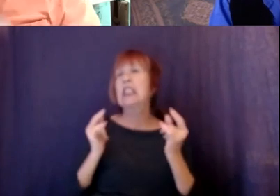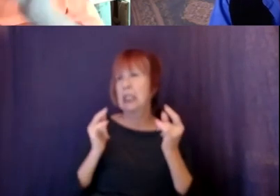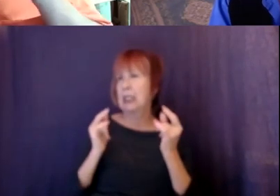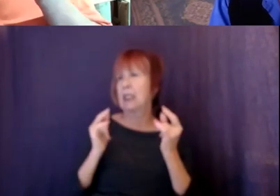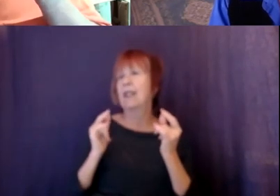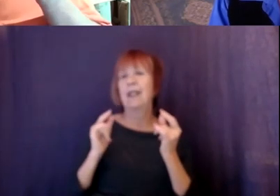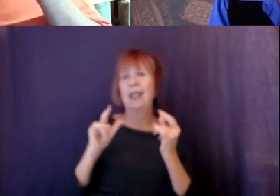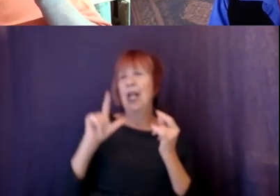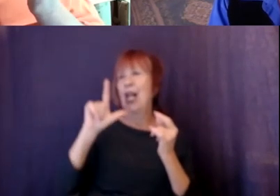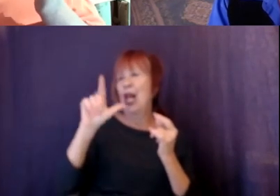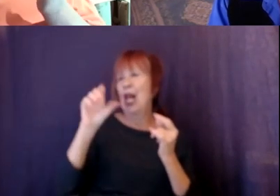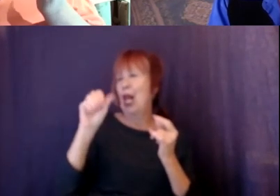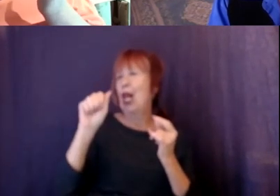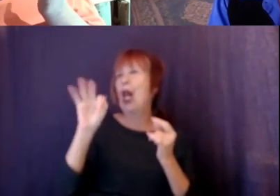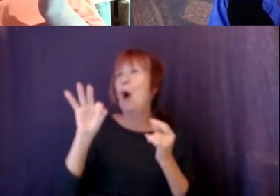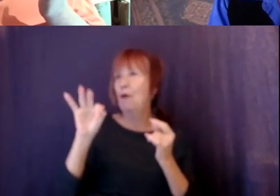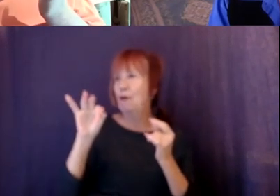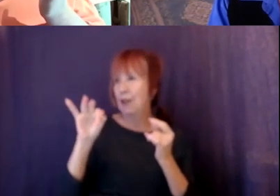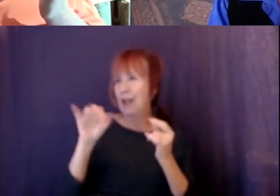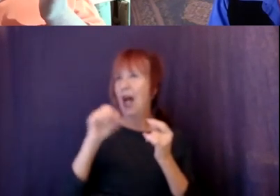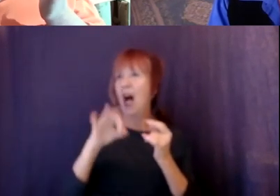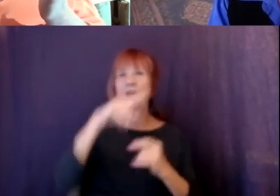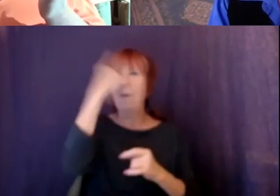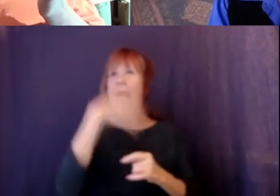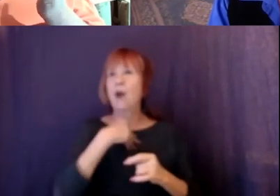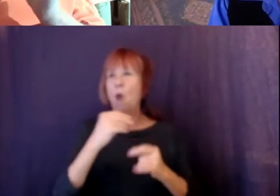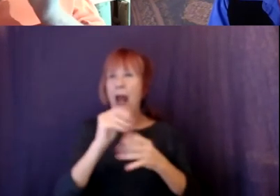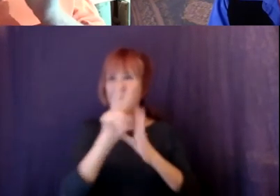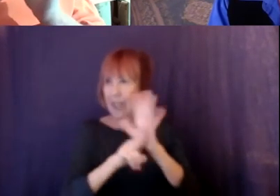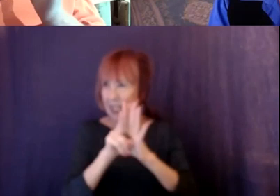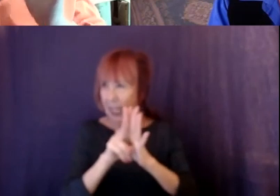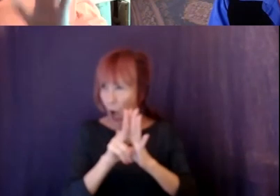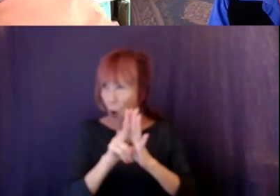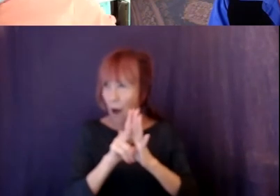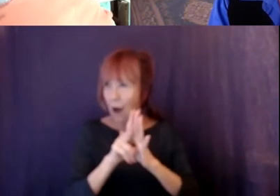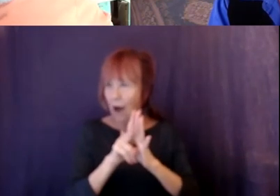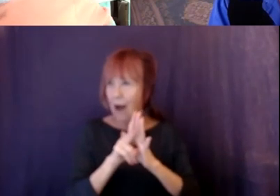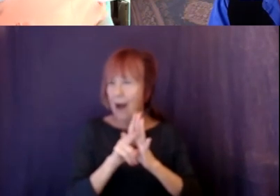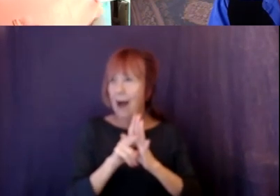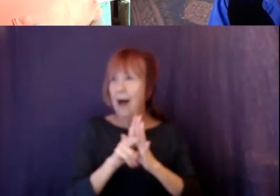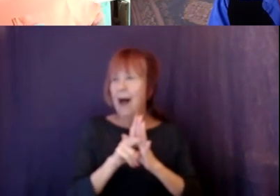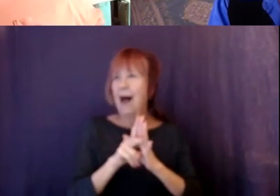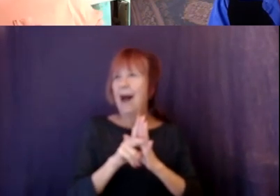know, of this black and white video. And it was just,